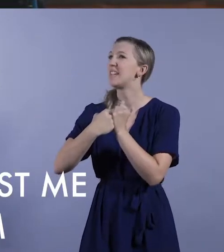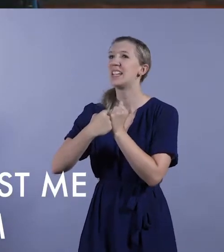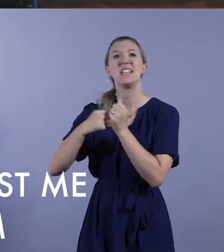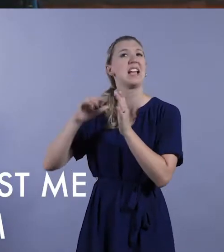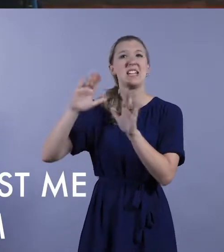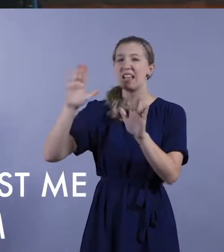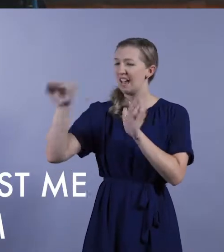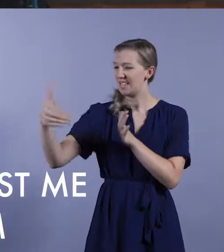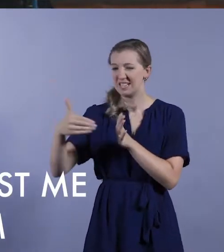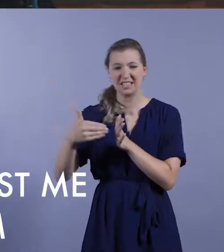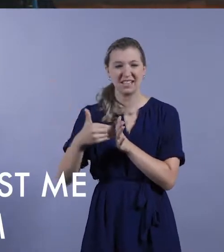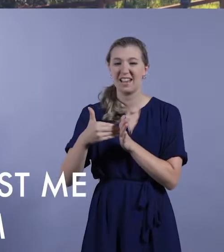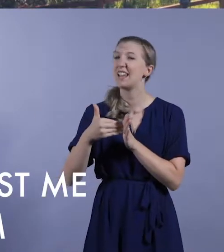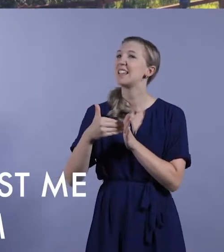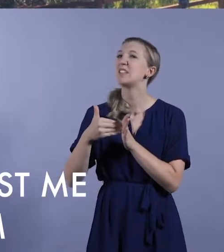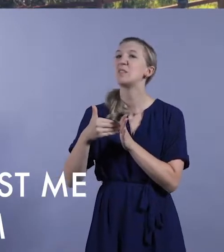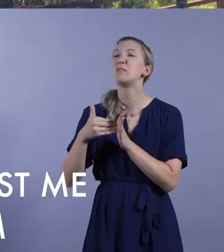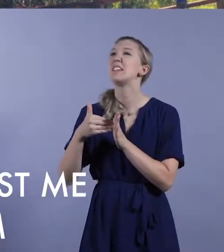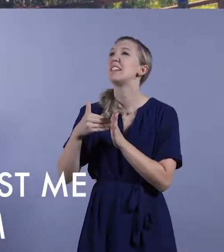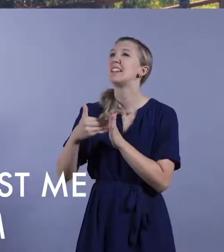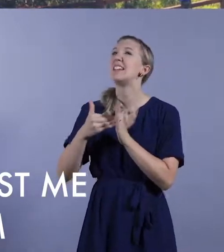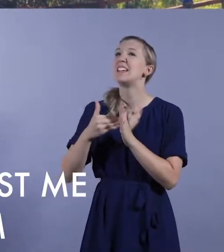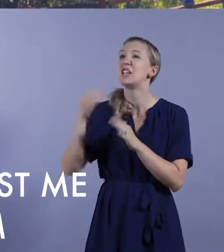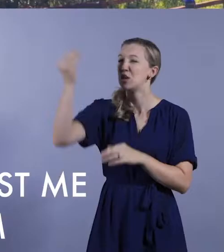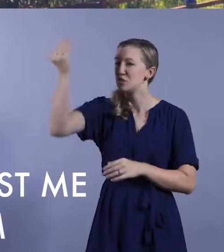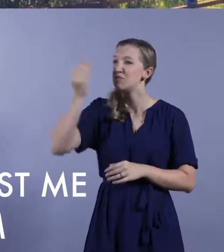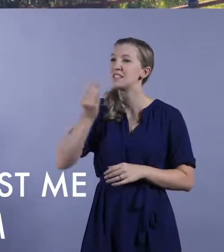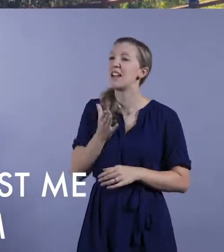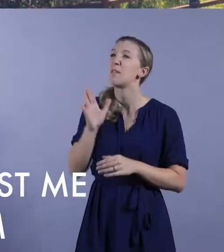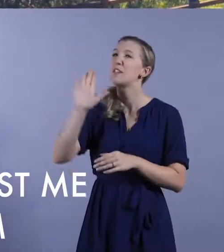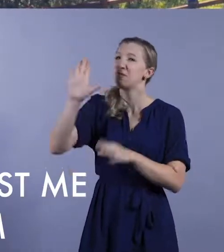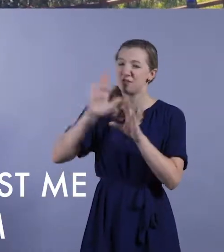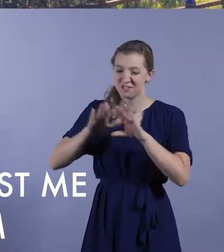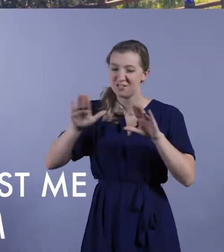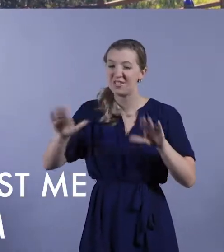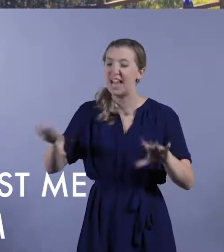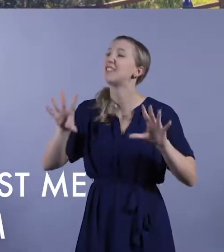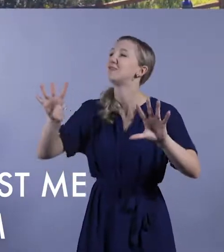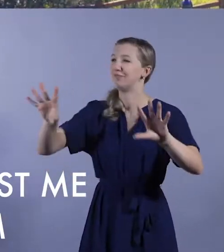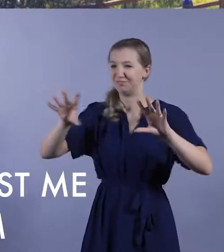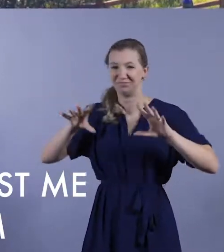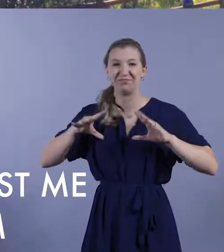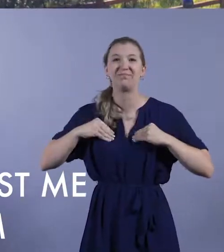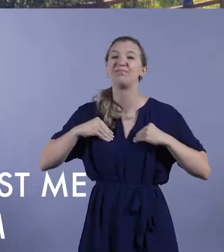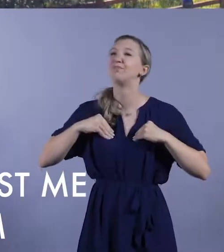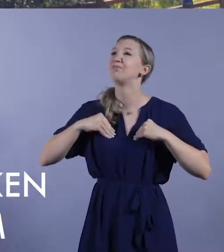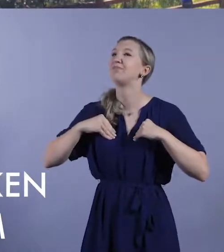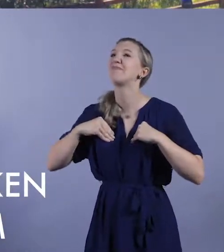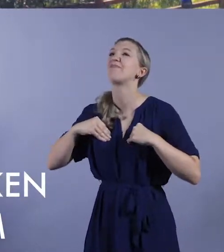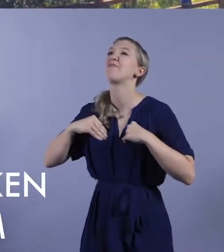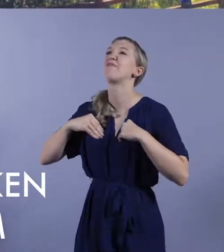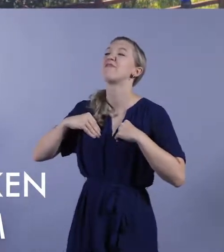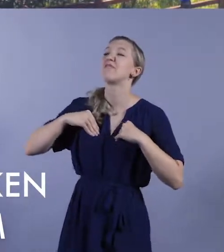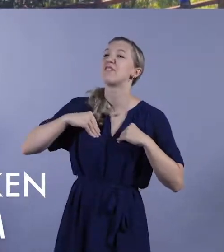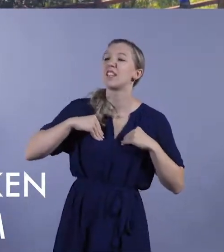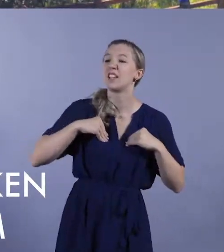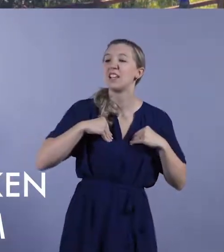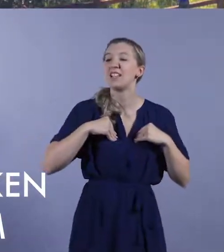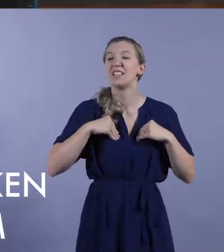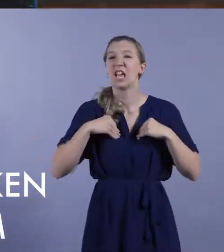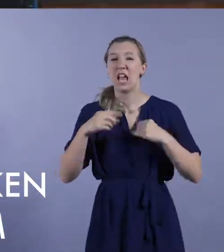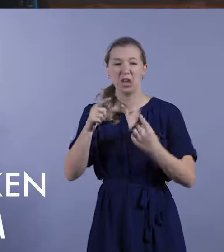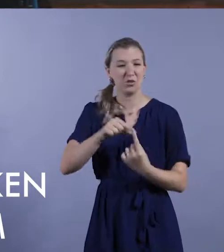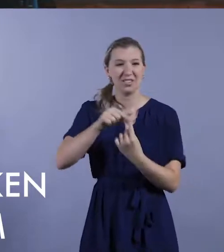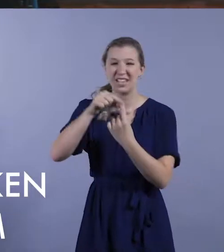for me, not against me. I am who you say I am. I